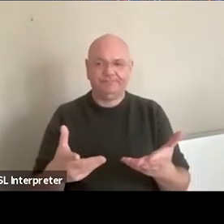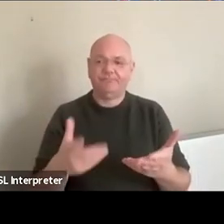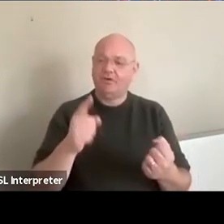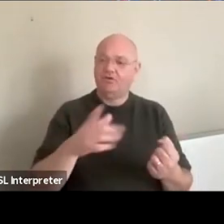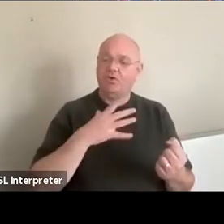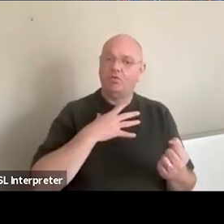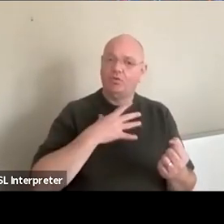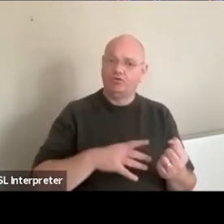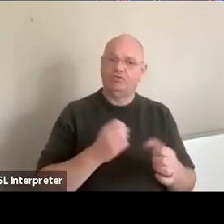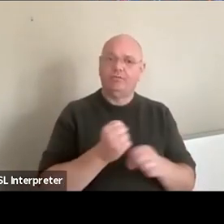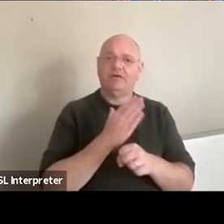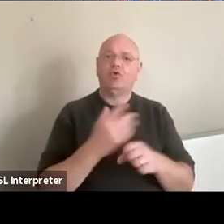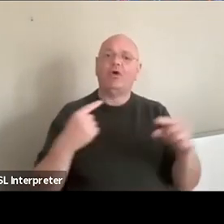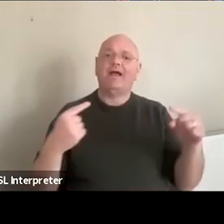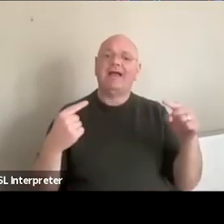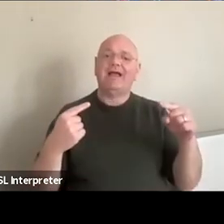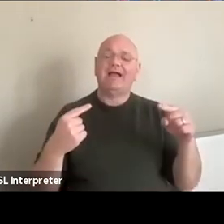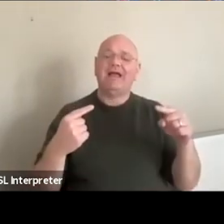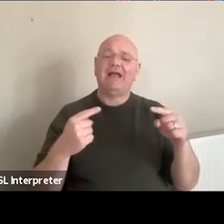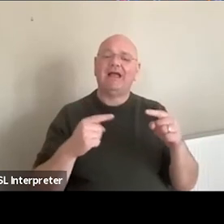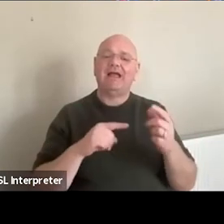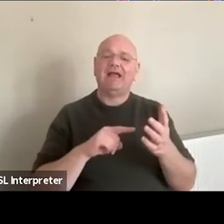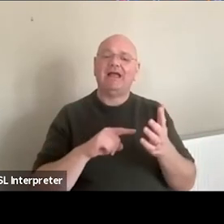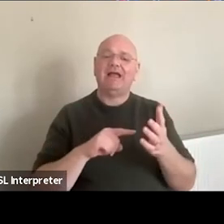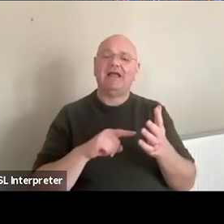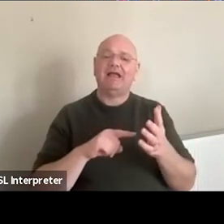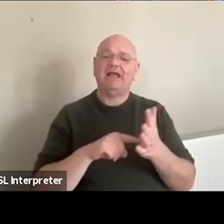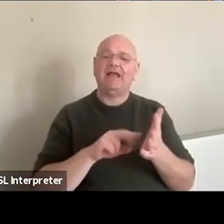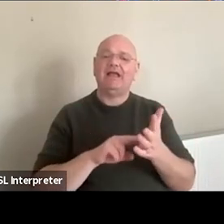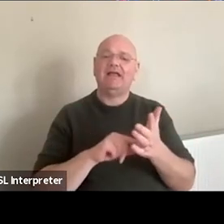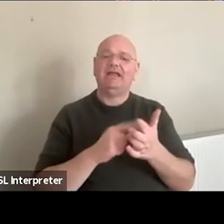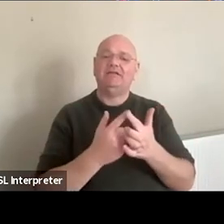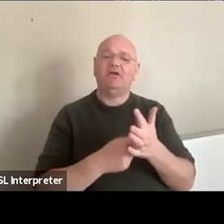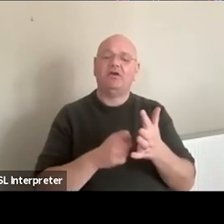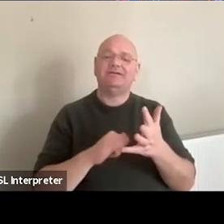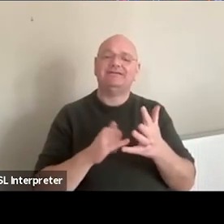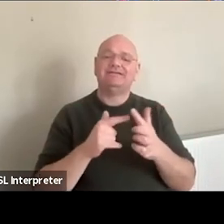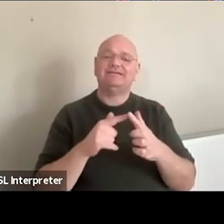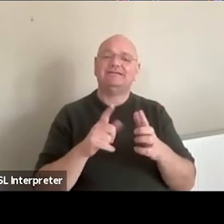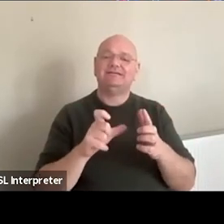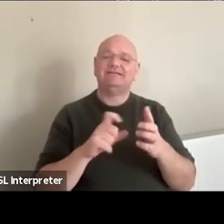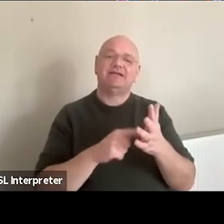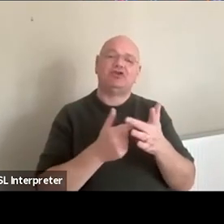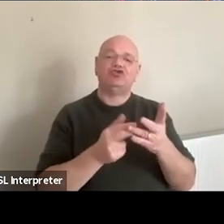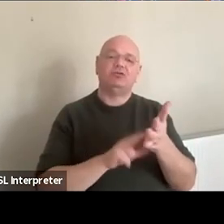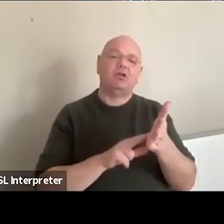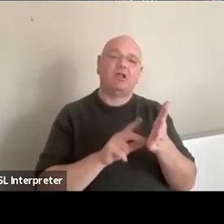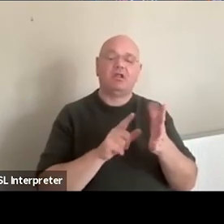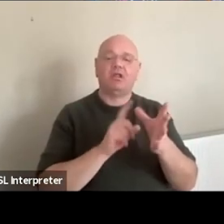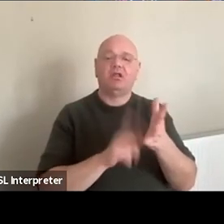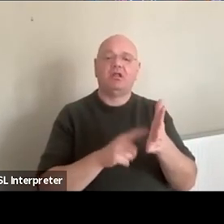hate crime recognized as well off the back of that. But that only happens because We